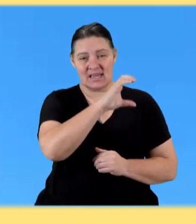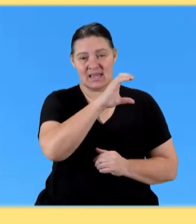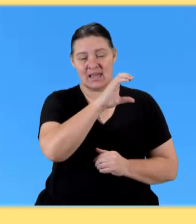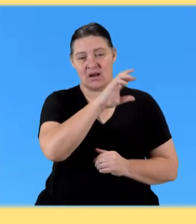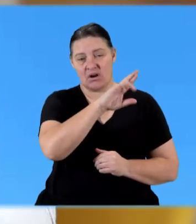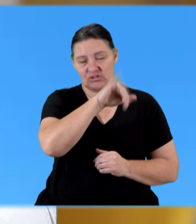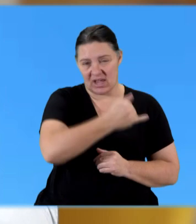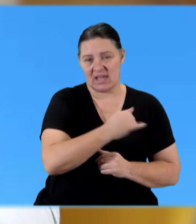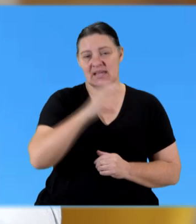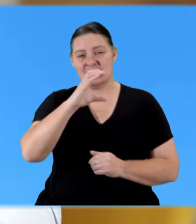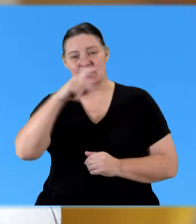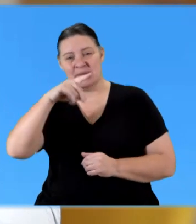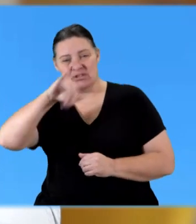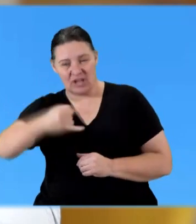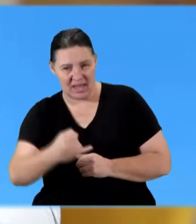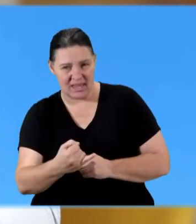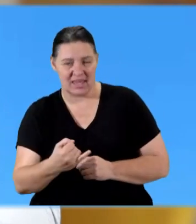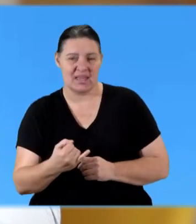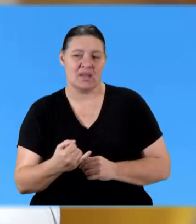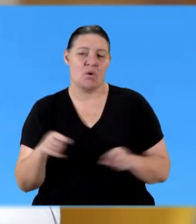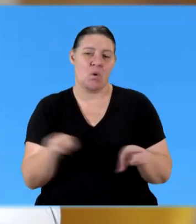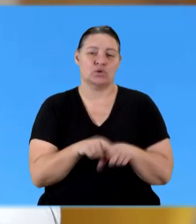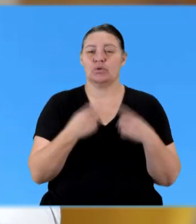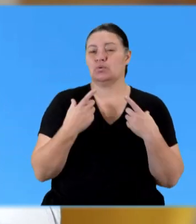CIJ, the CPJ. We also did